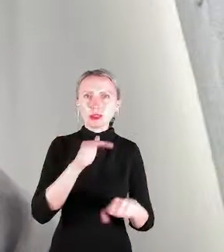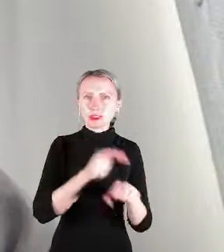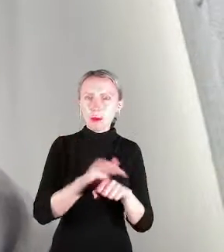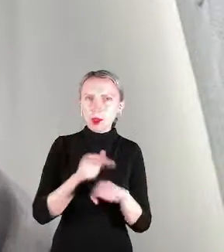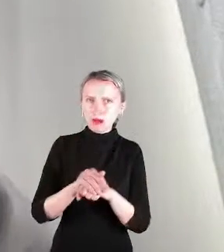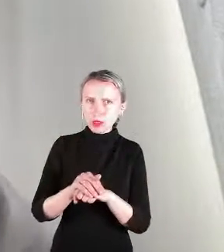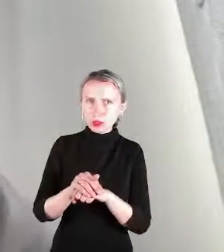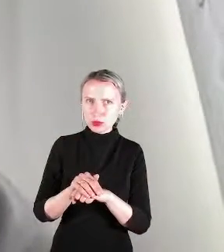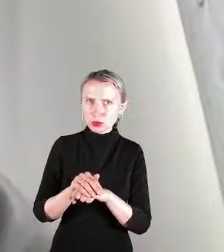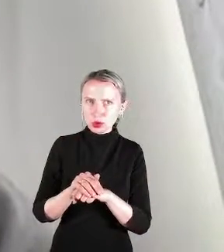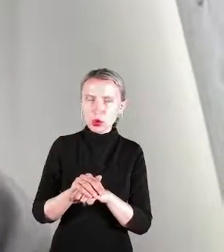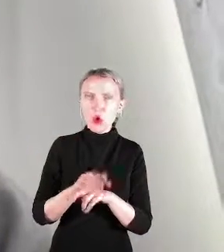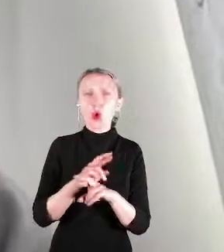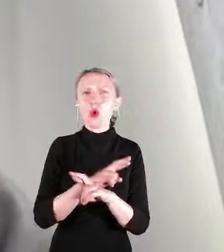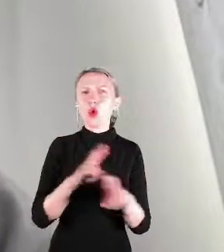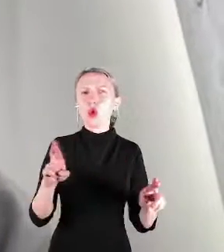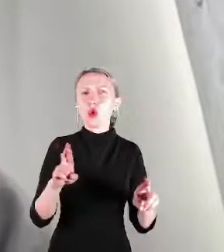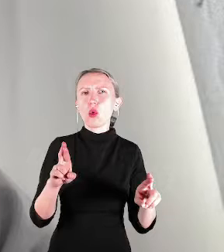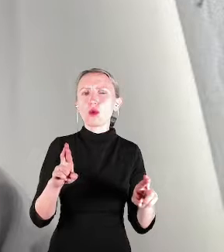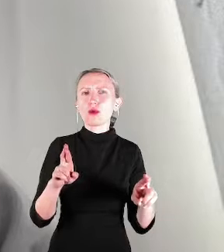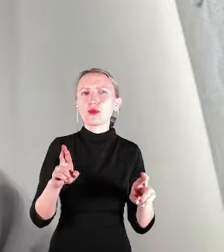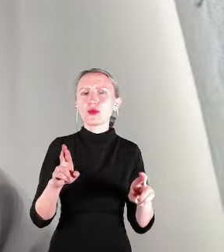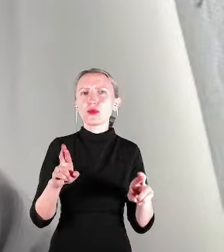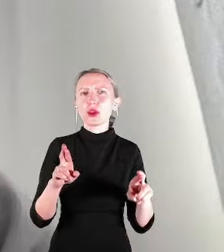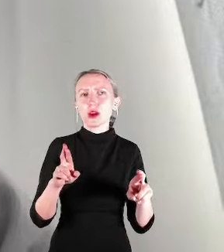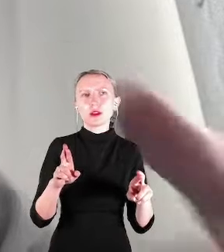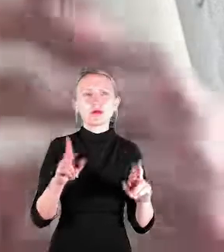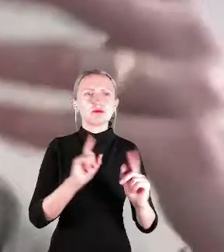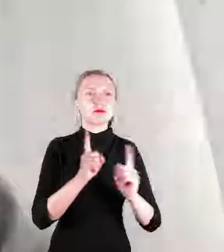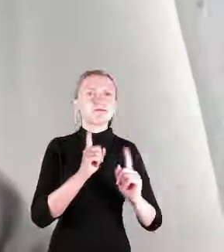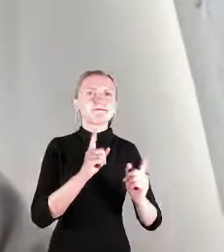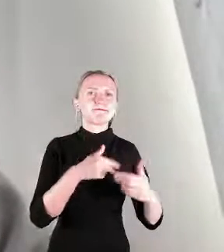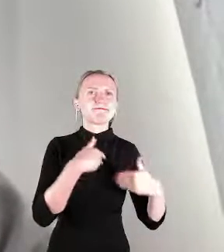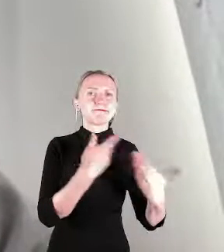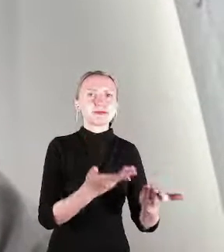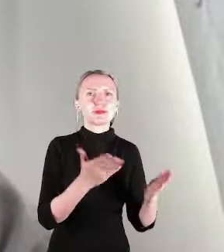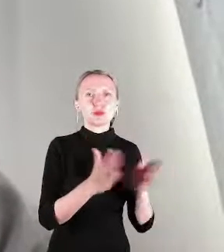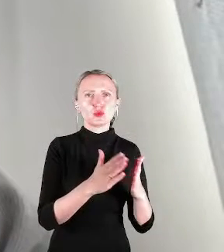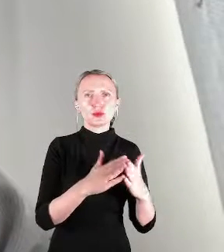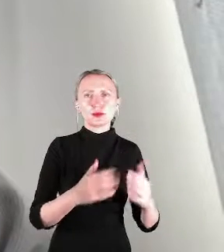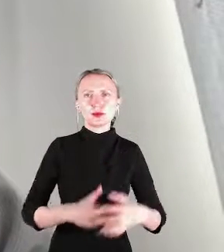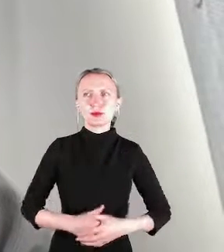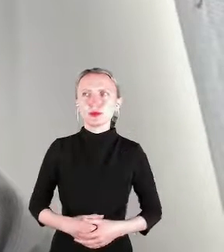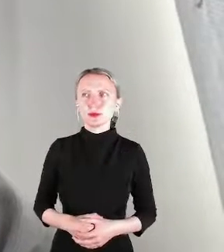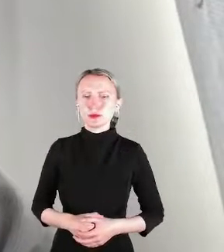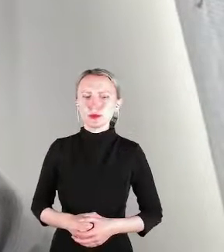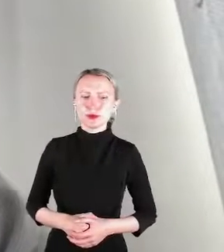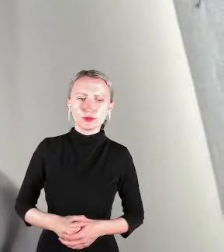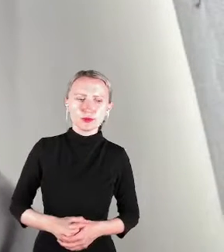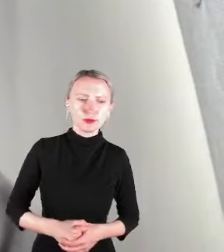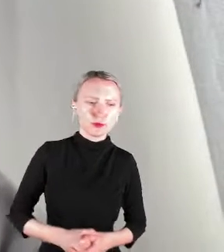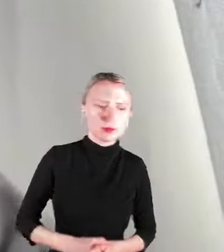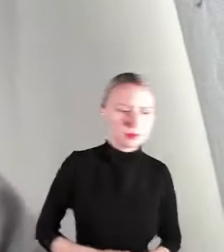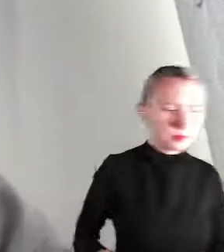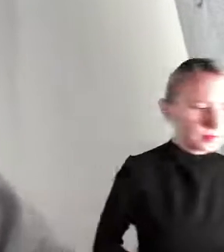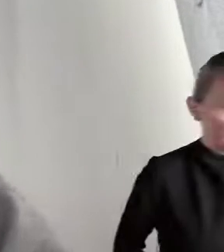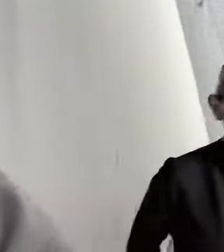I must say I'm pessimistic, because once you got these conveniences, how can you go